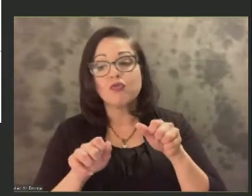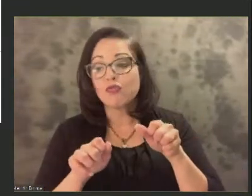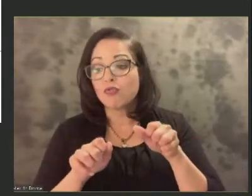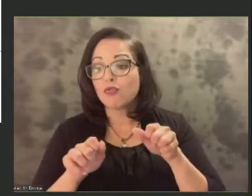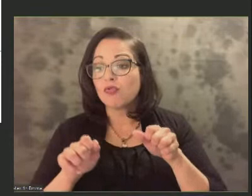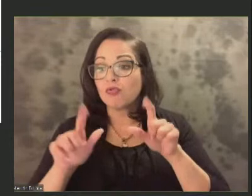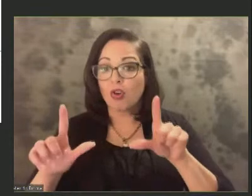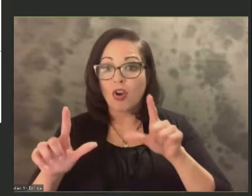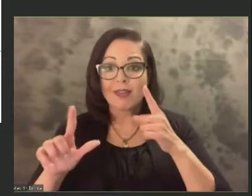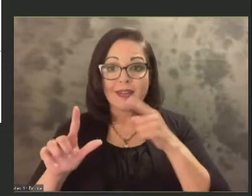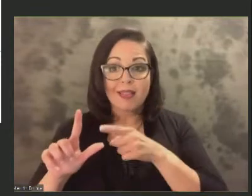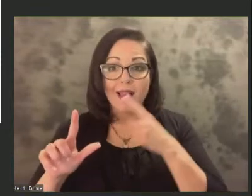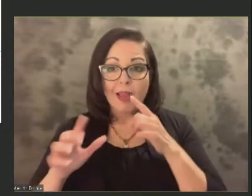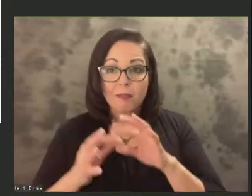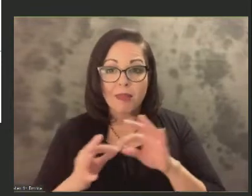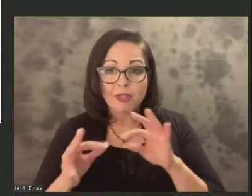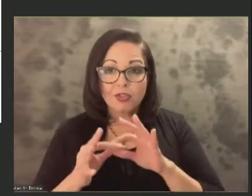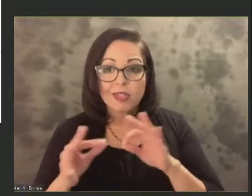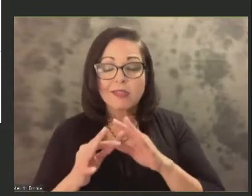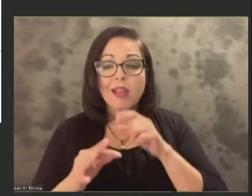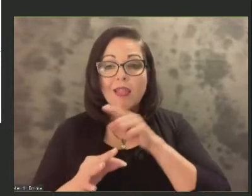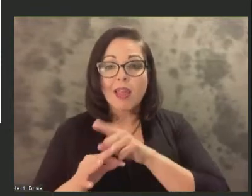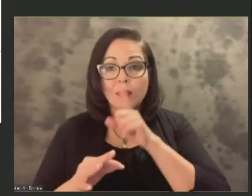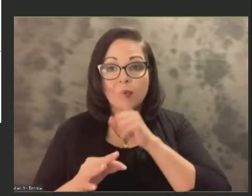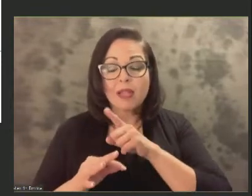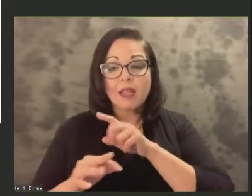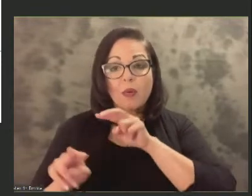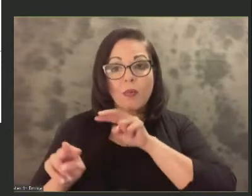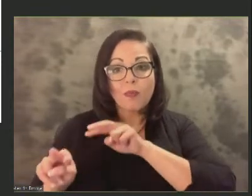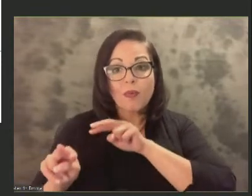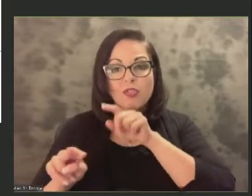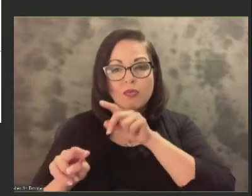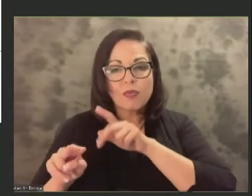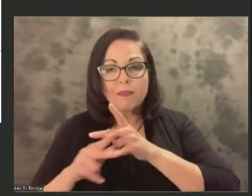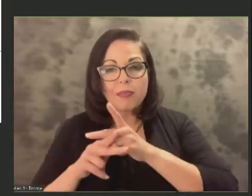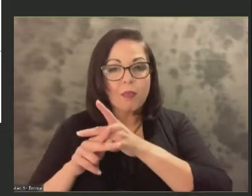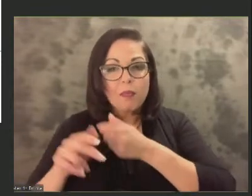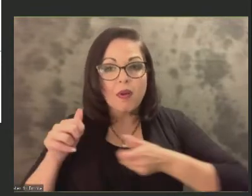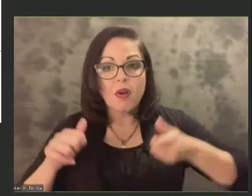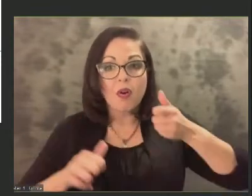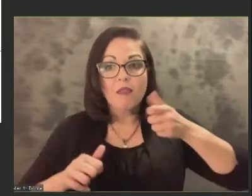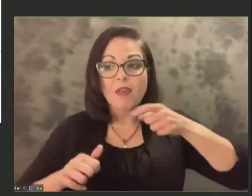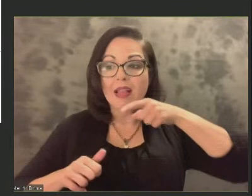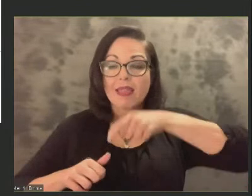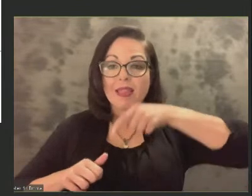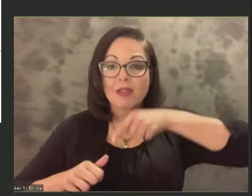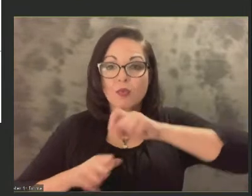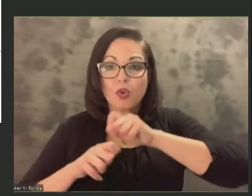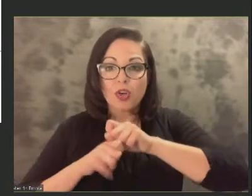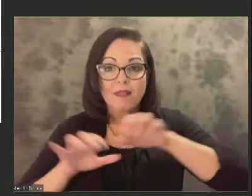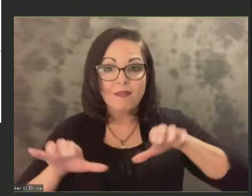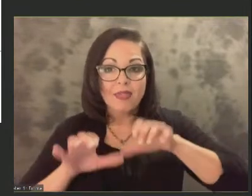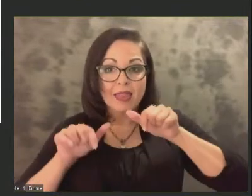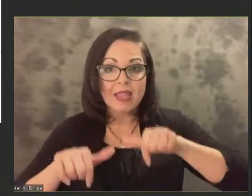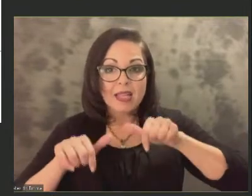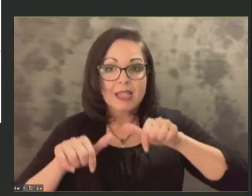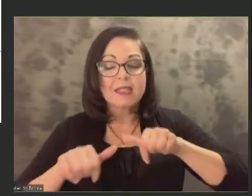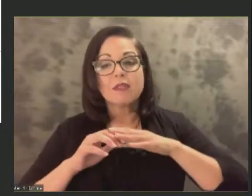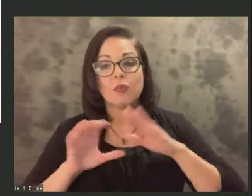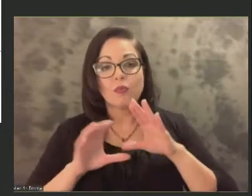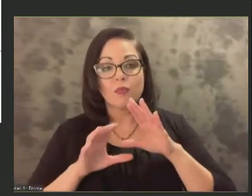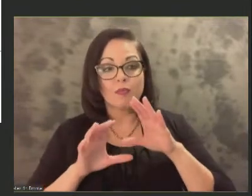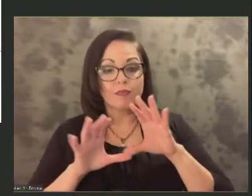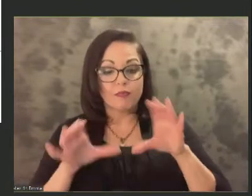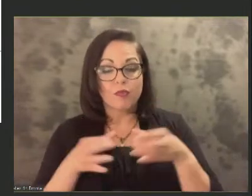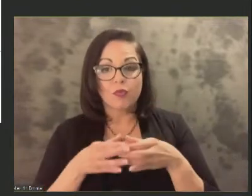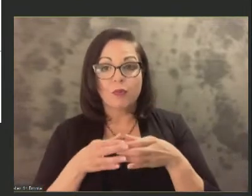that undergirds the work of this task force also included the representation from